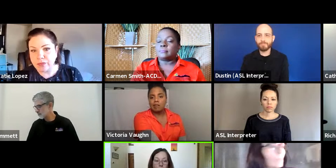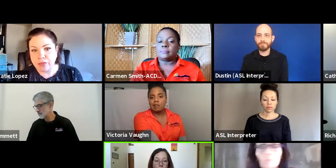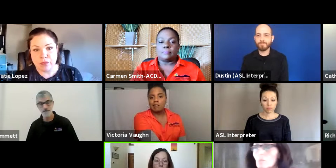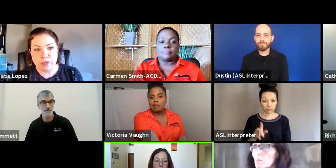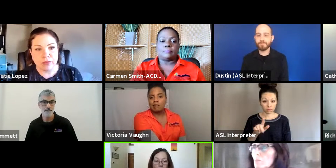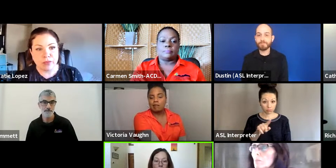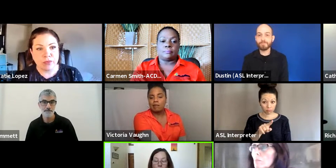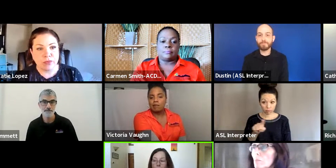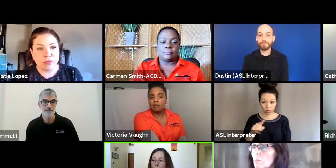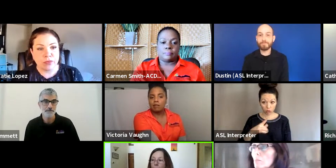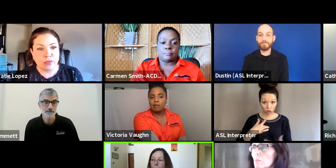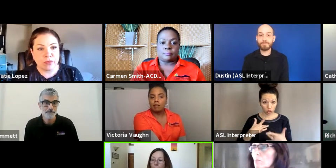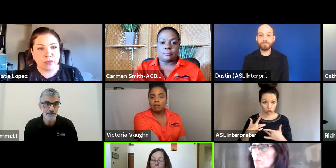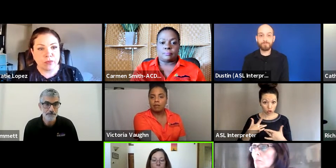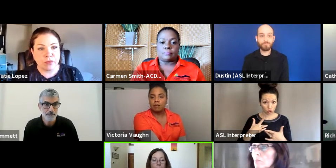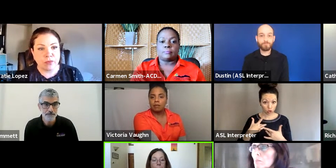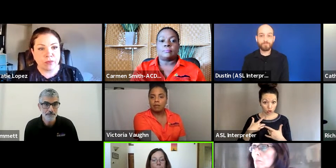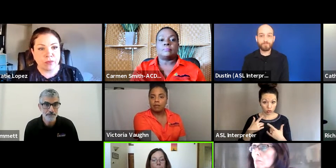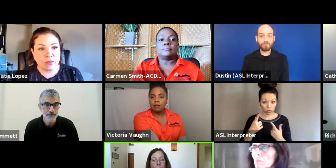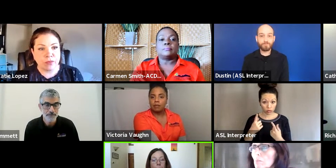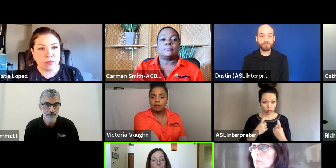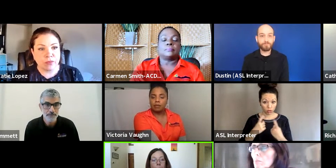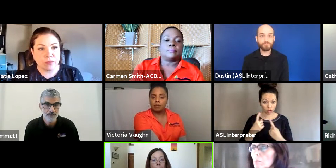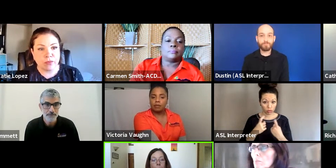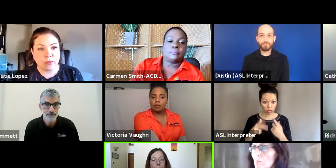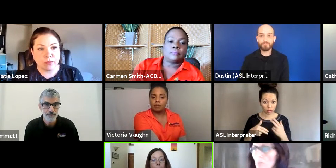Questions or concern about the schedule for 2021?